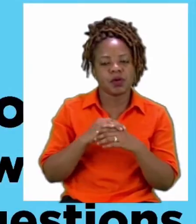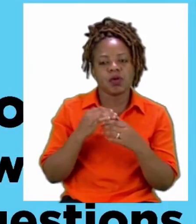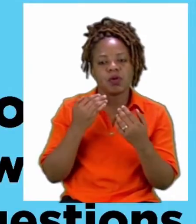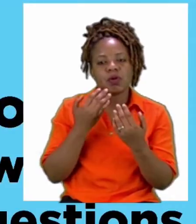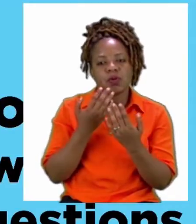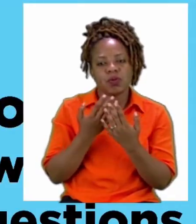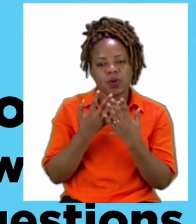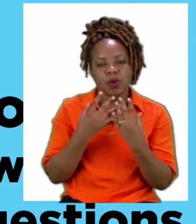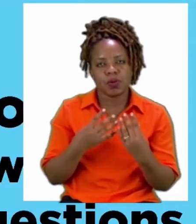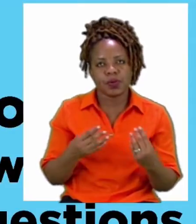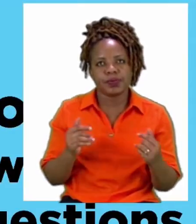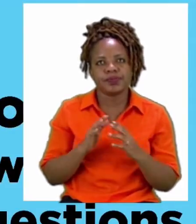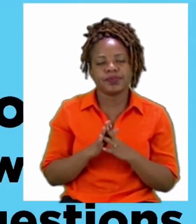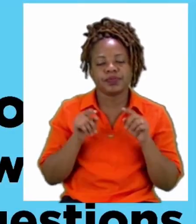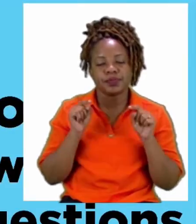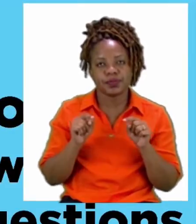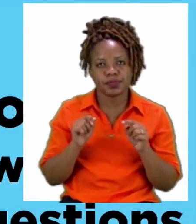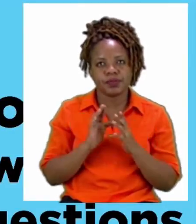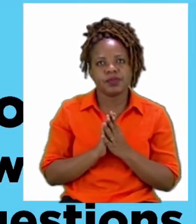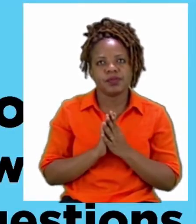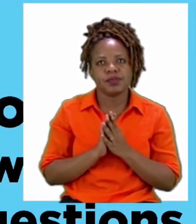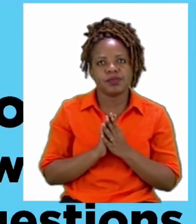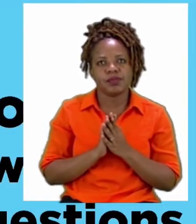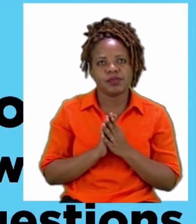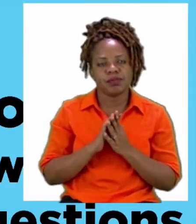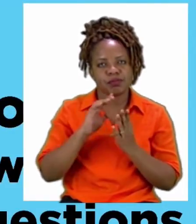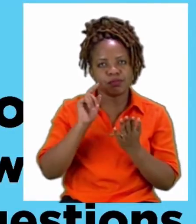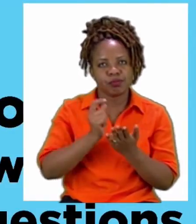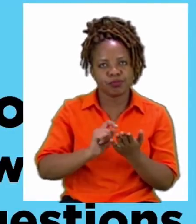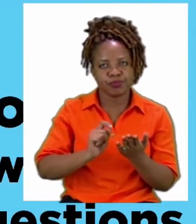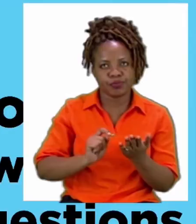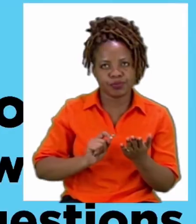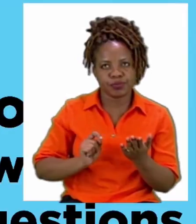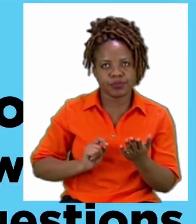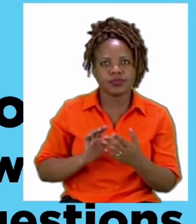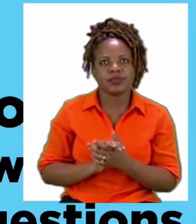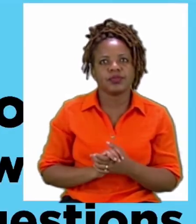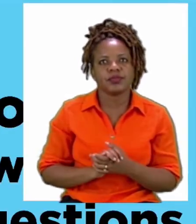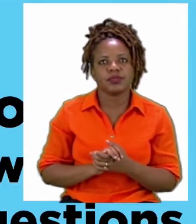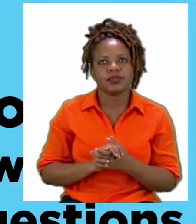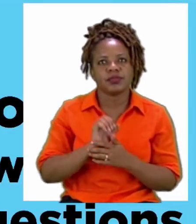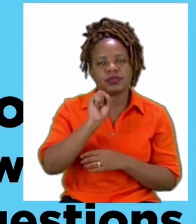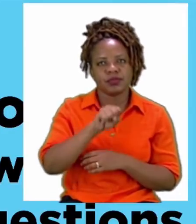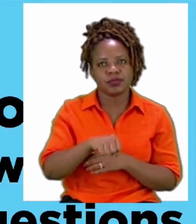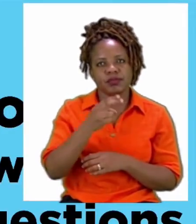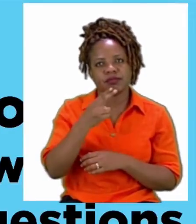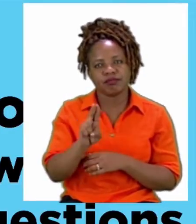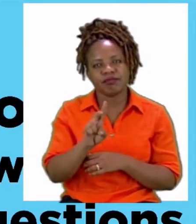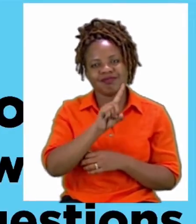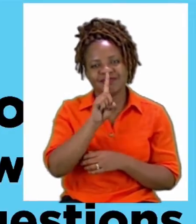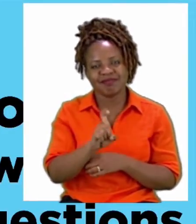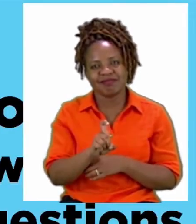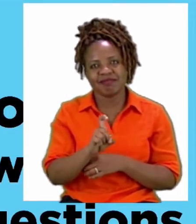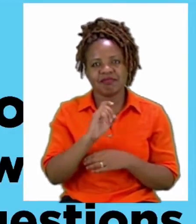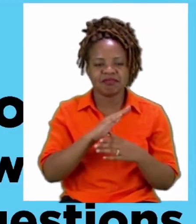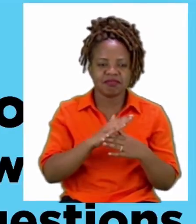else. For today's lesson, we will be talking about creative writing, yes or no